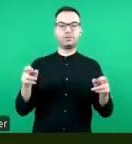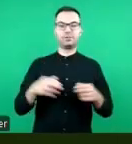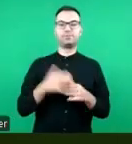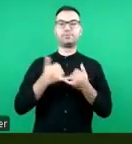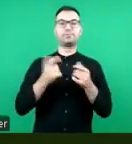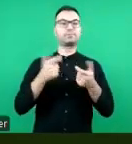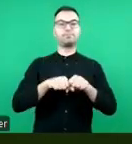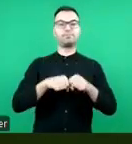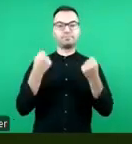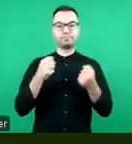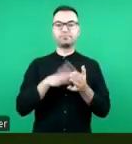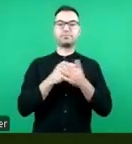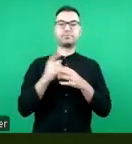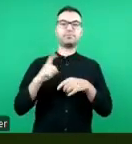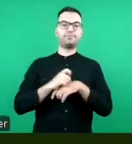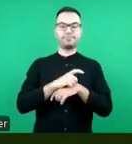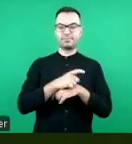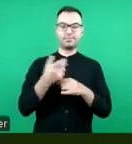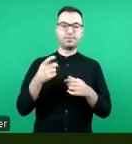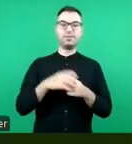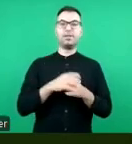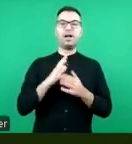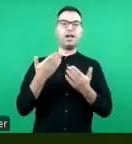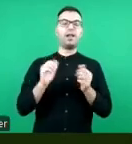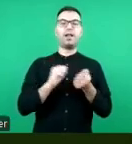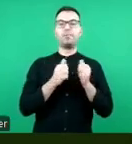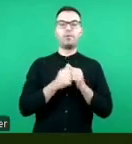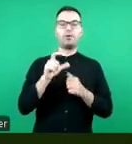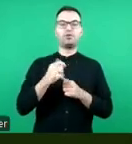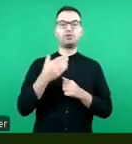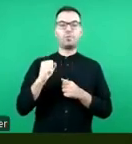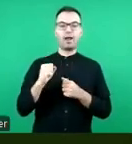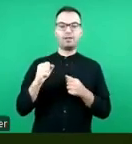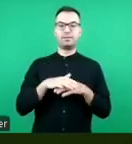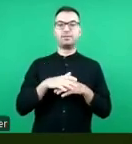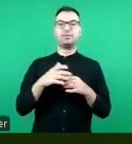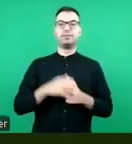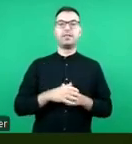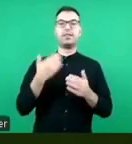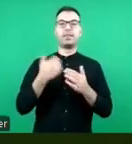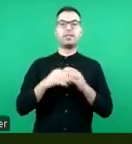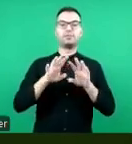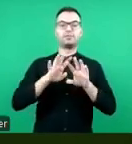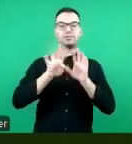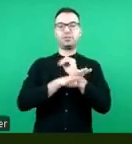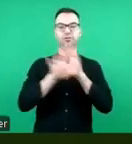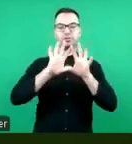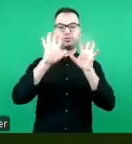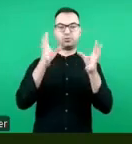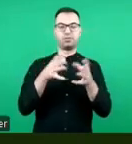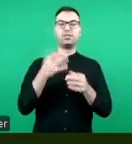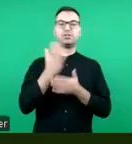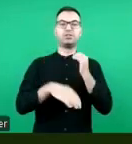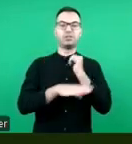by, let's say, insect, beetle, or moth, basically you lose the canopy, some of the trees are killed,